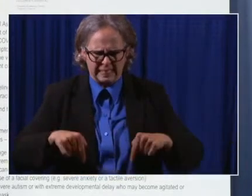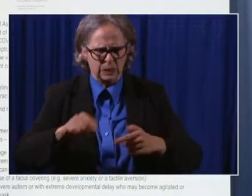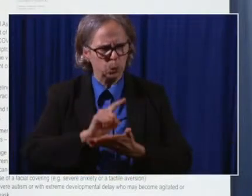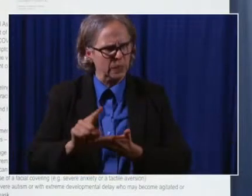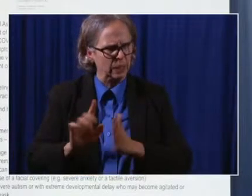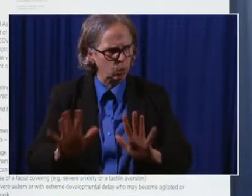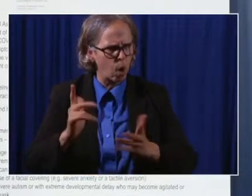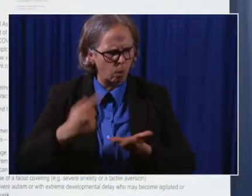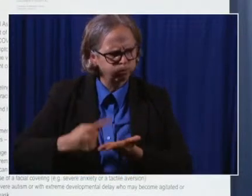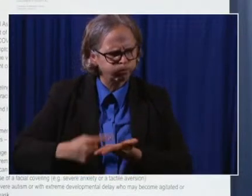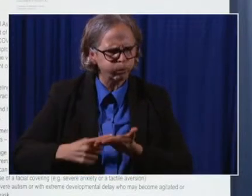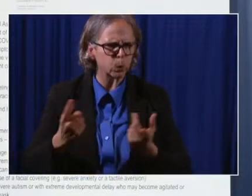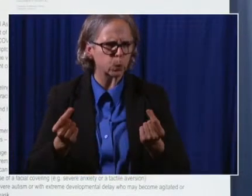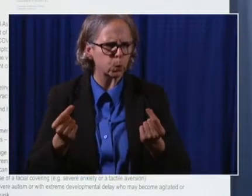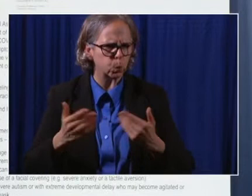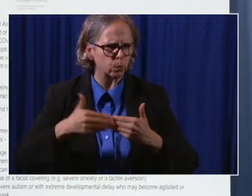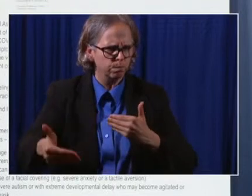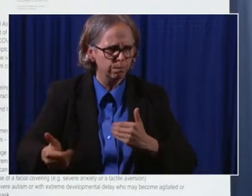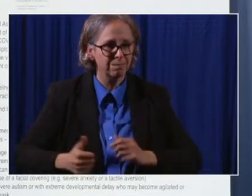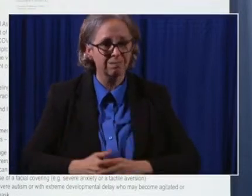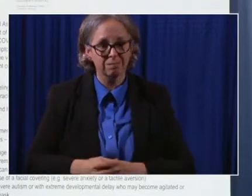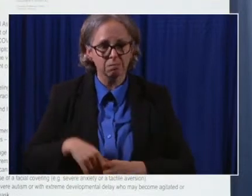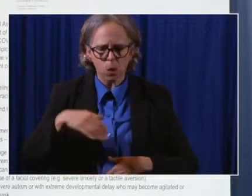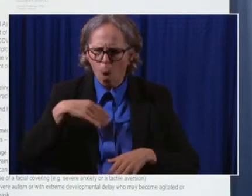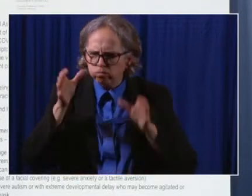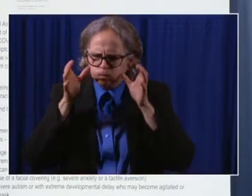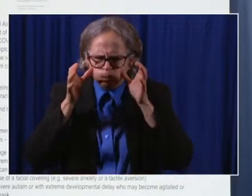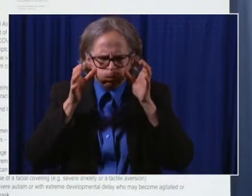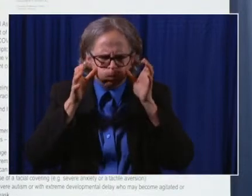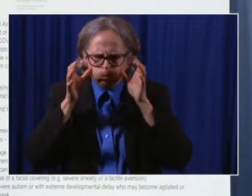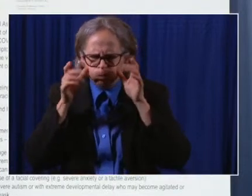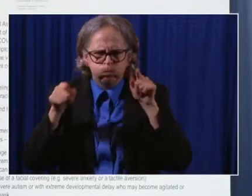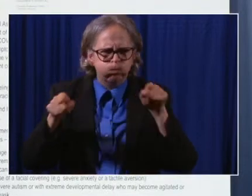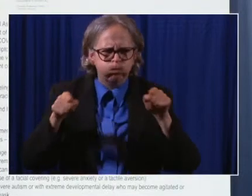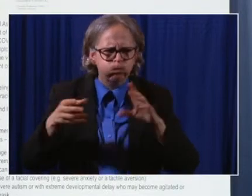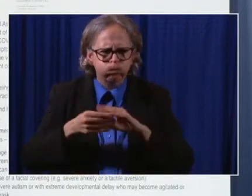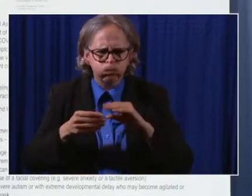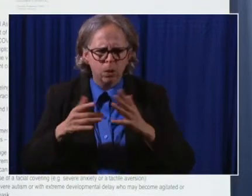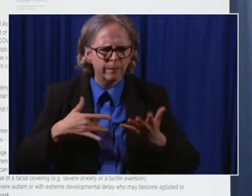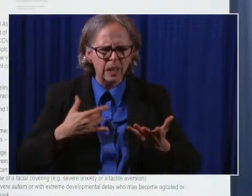their opinion about what should happen after this bill is repealed.